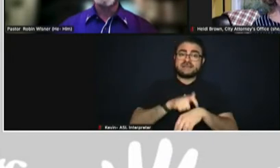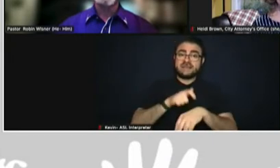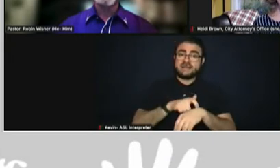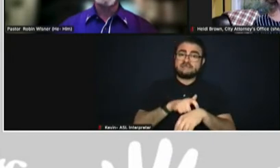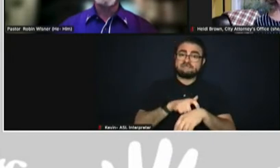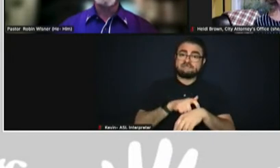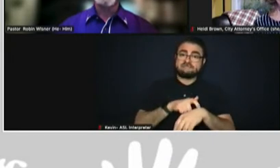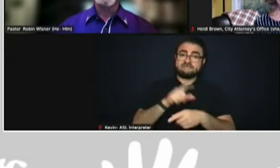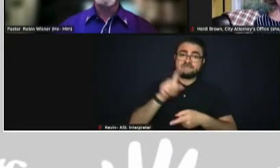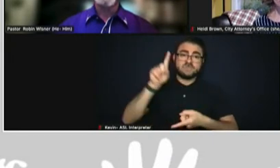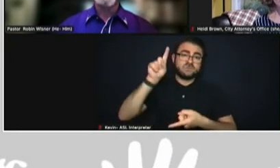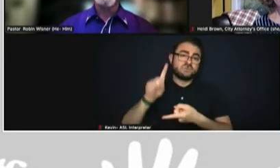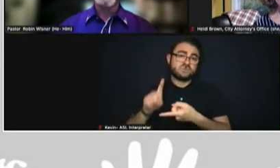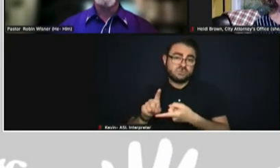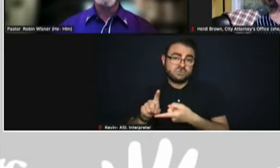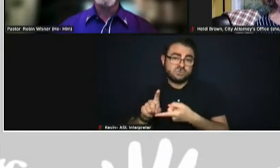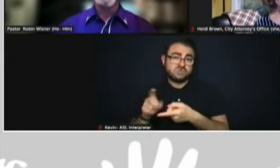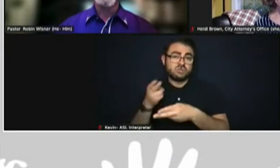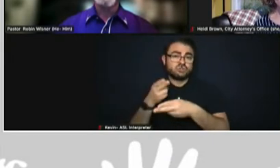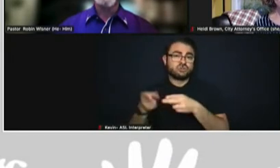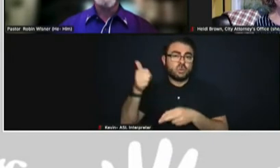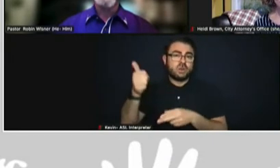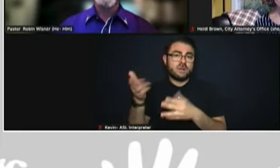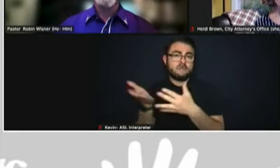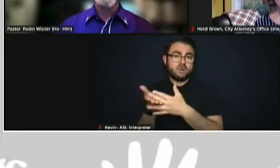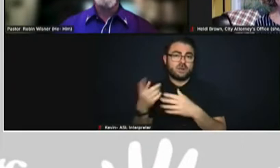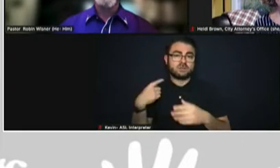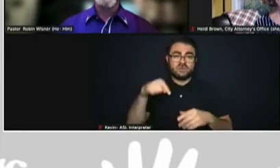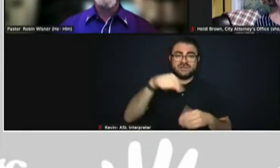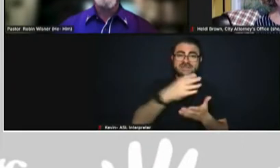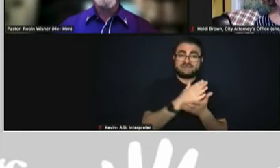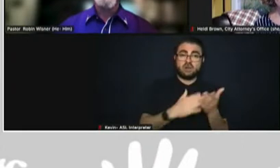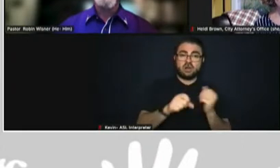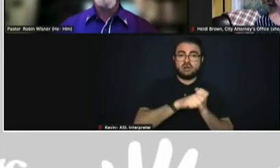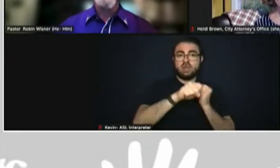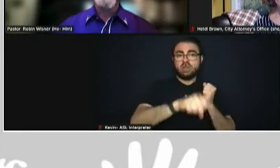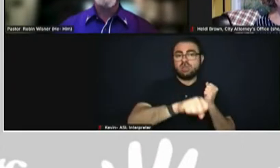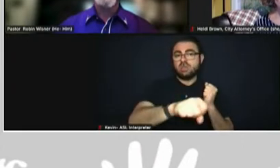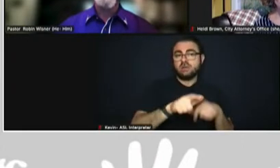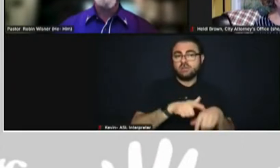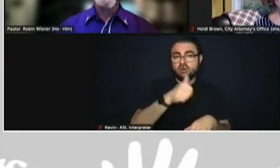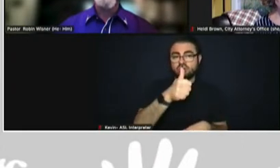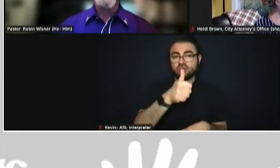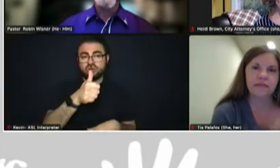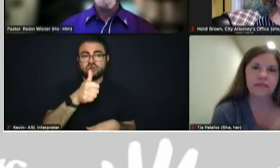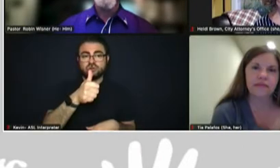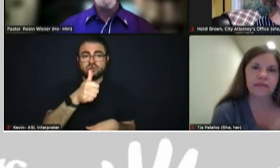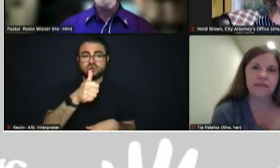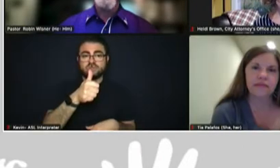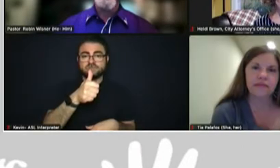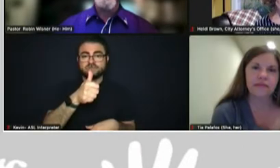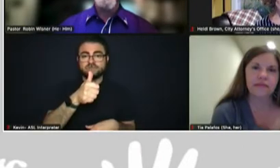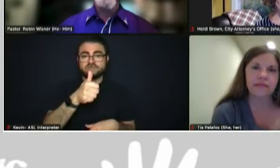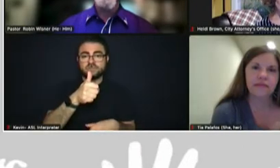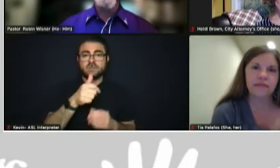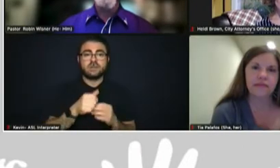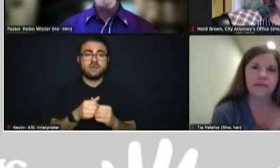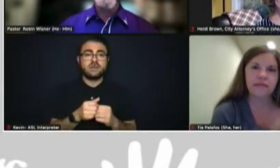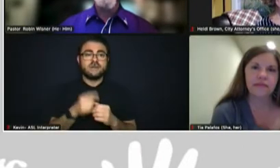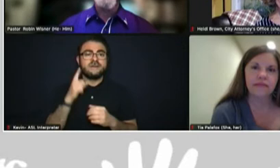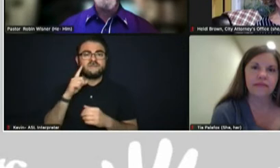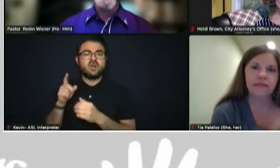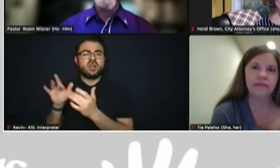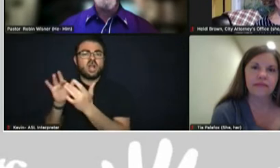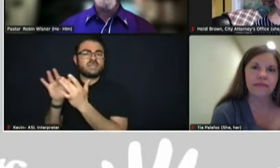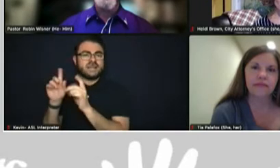could extend this session and discussion about this a little bit into our next one, talking about contact surveys.